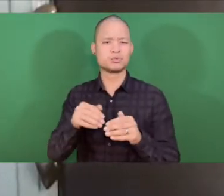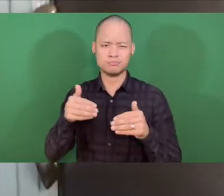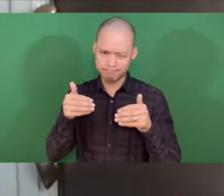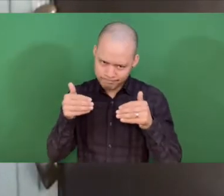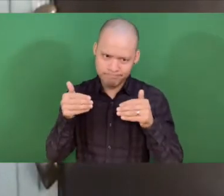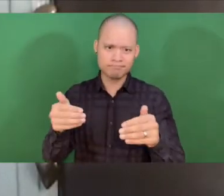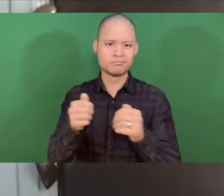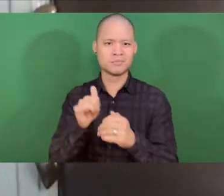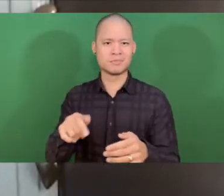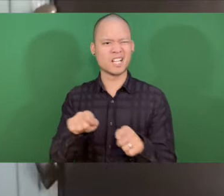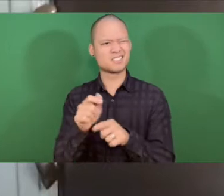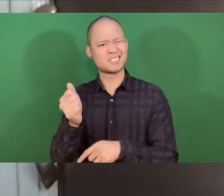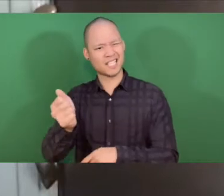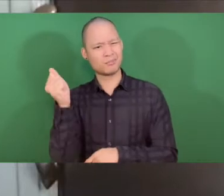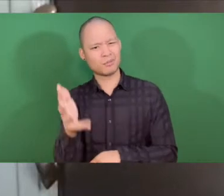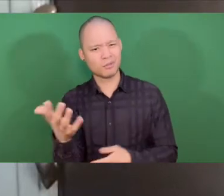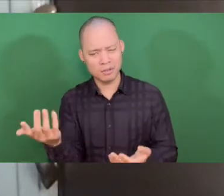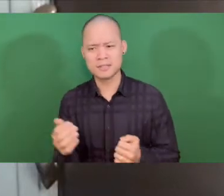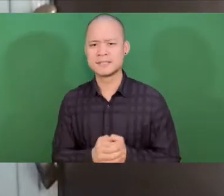and knowing that it's a gamble.